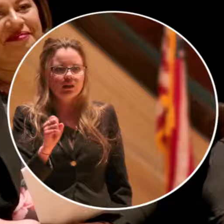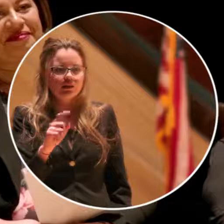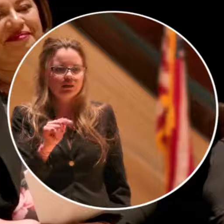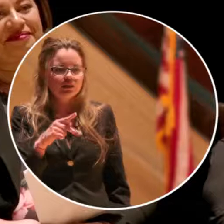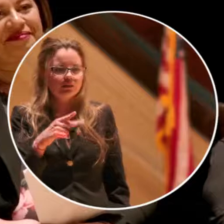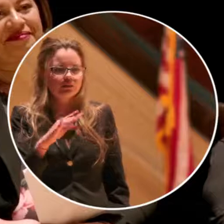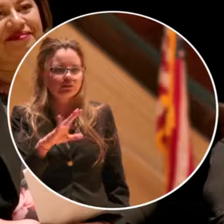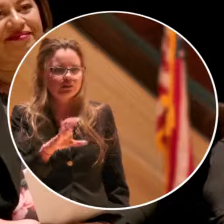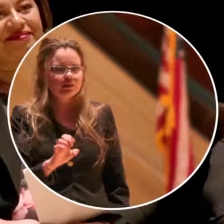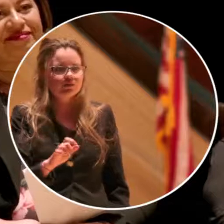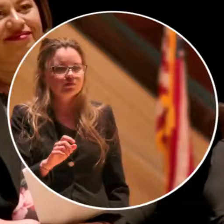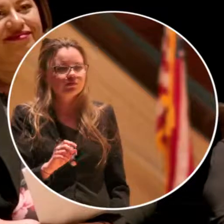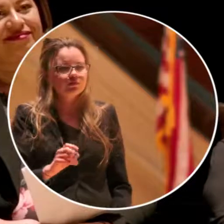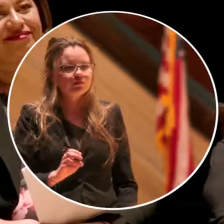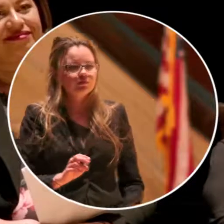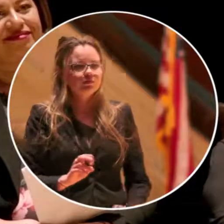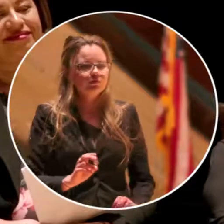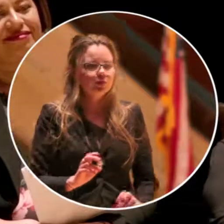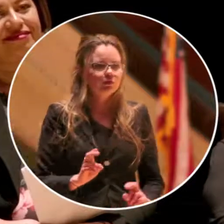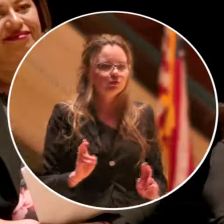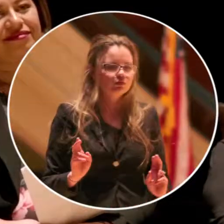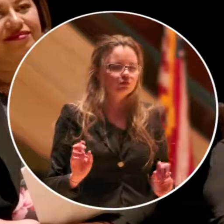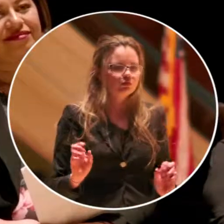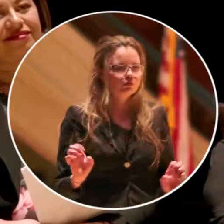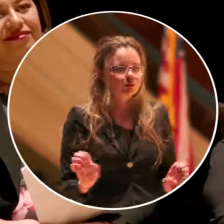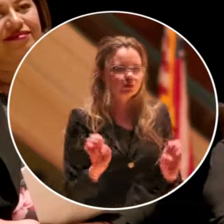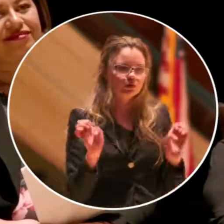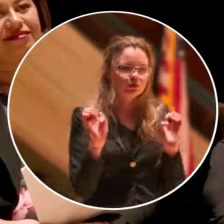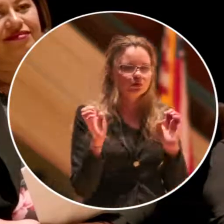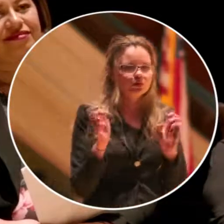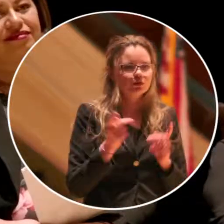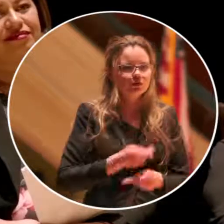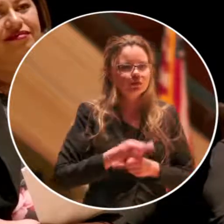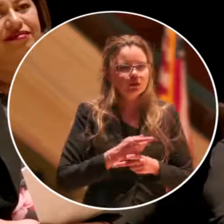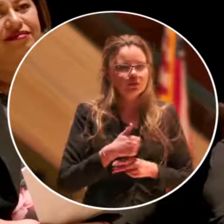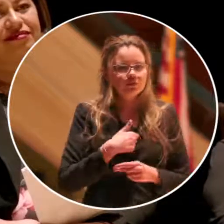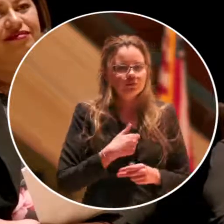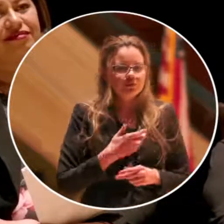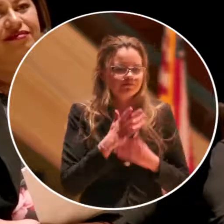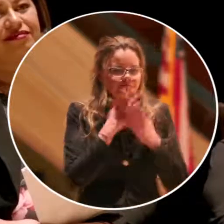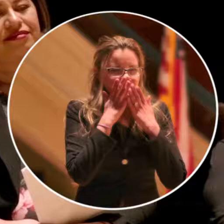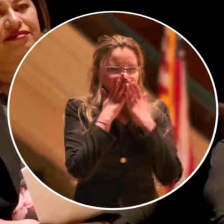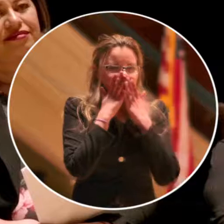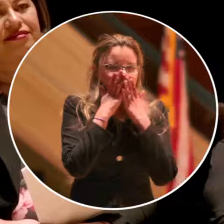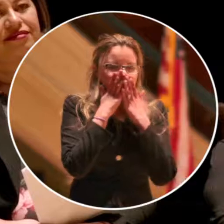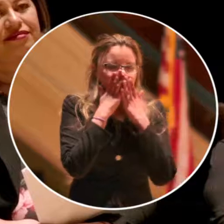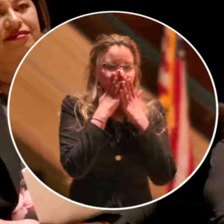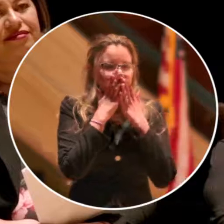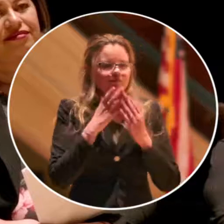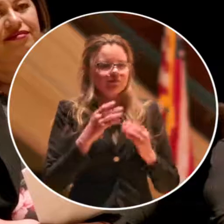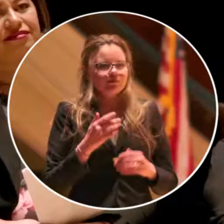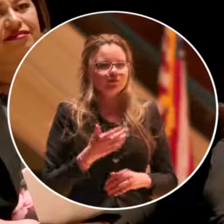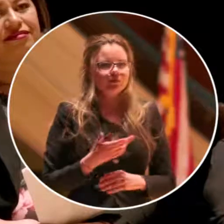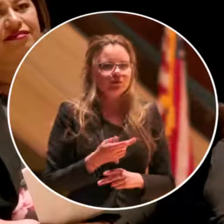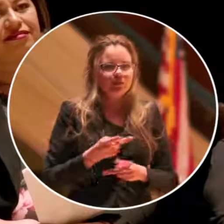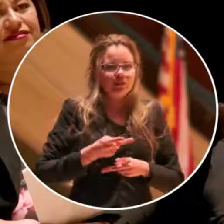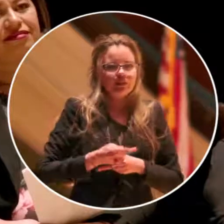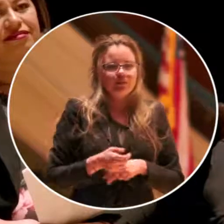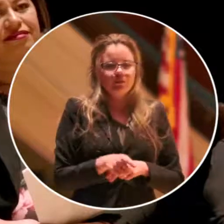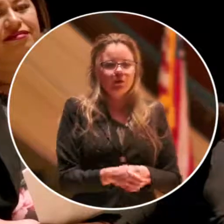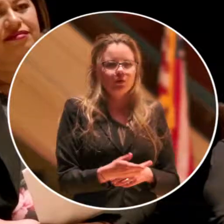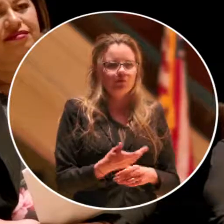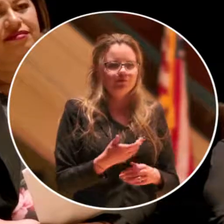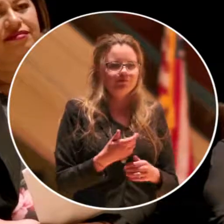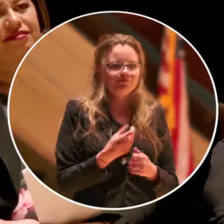At urgent care, I tried to breathe the scarf through my mask to keep her close. The doctor traced the infection with a surgical marker